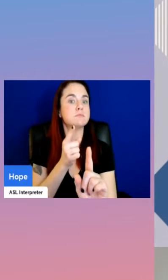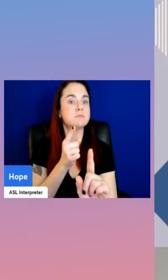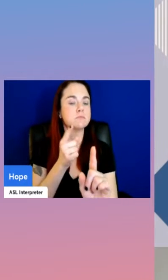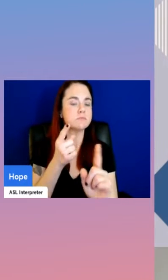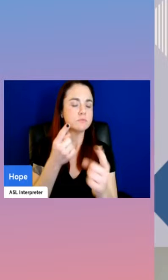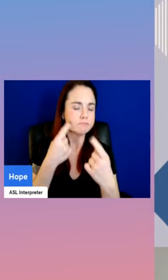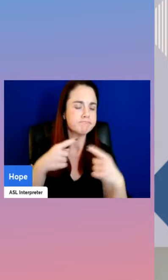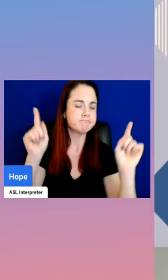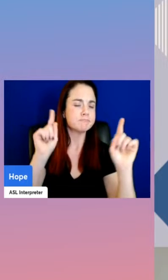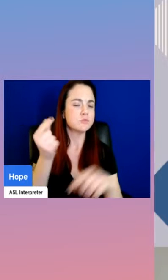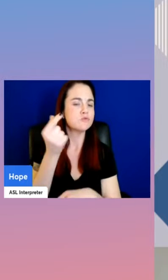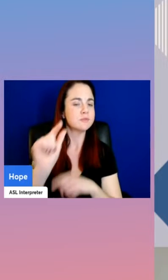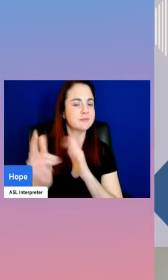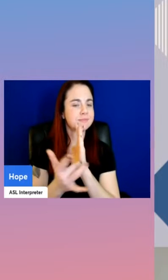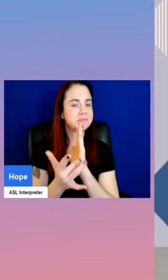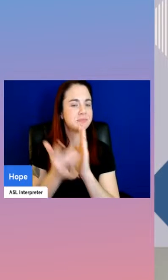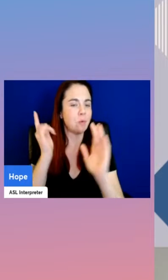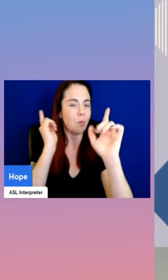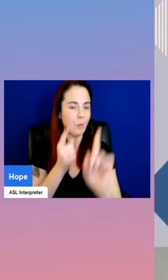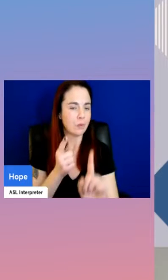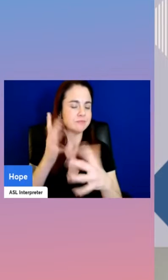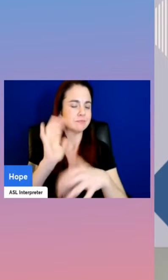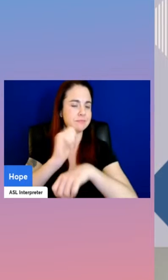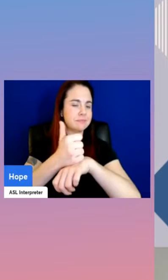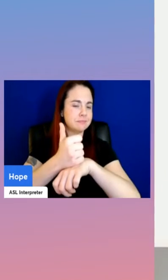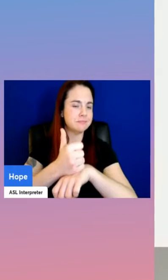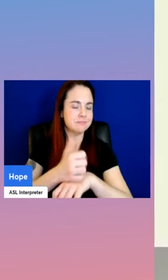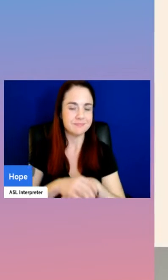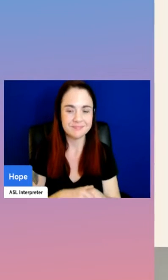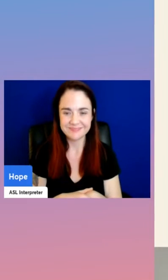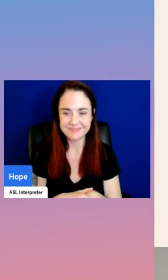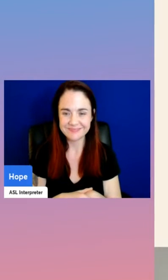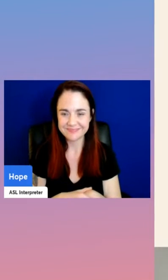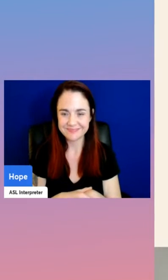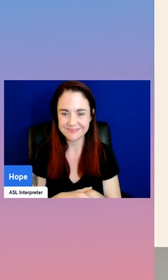green technology goals that we have established before.